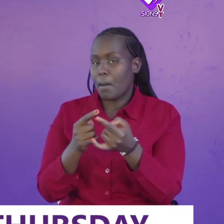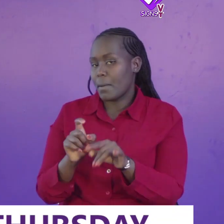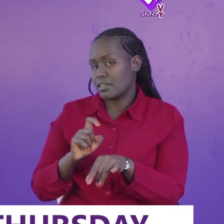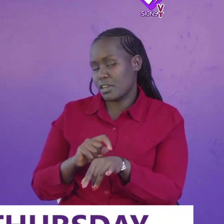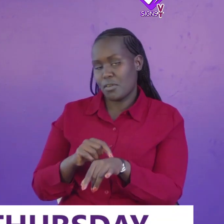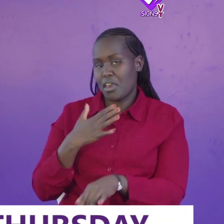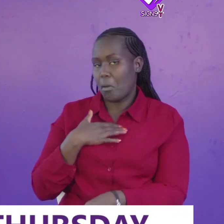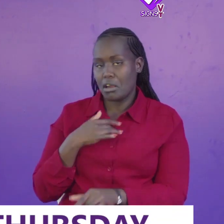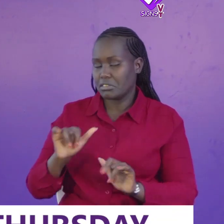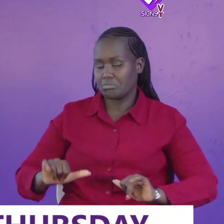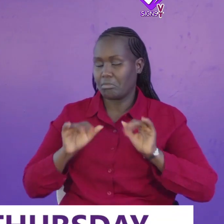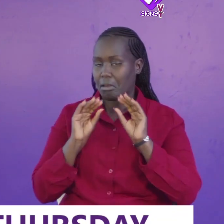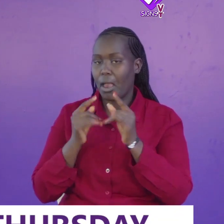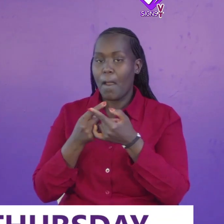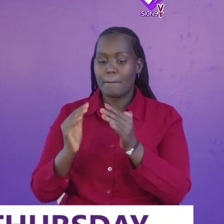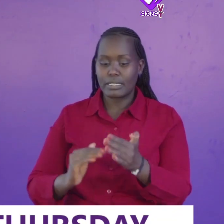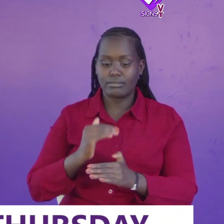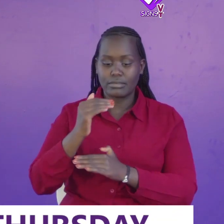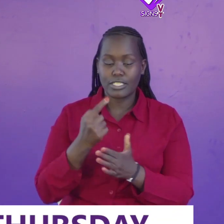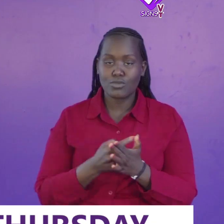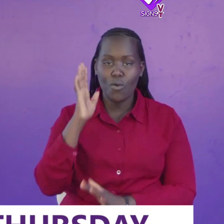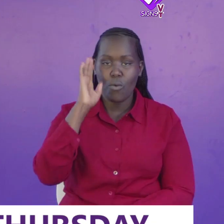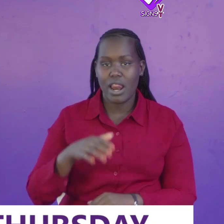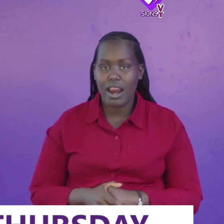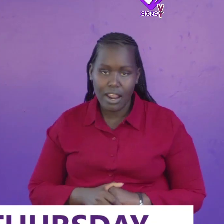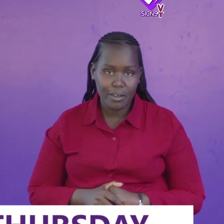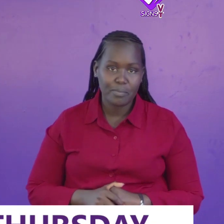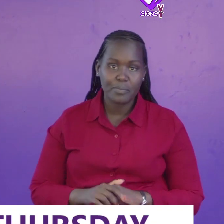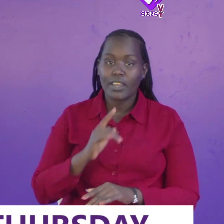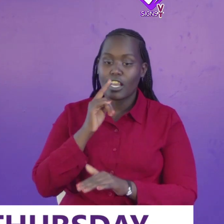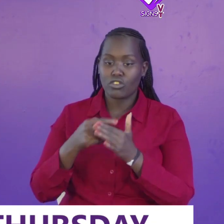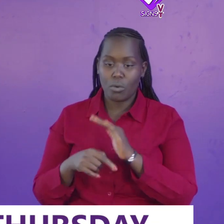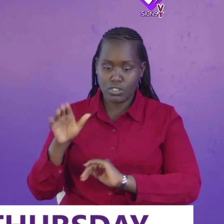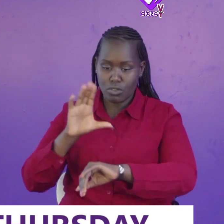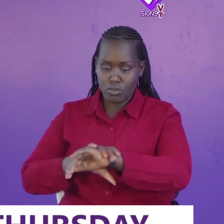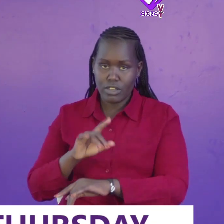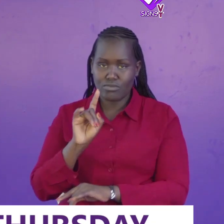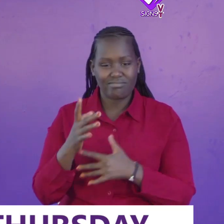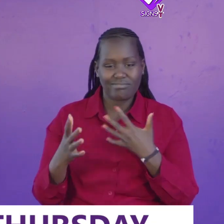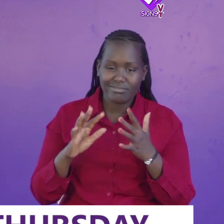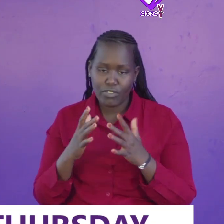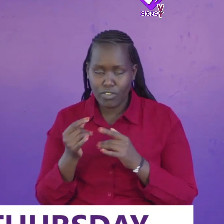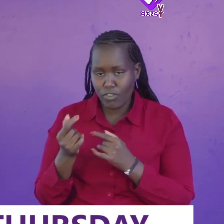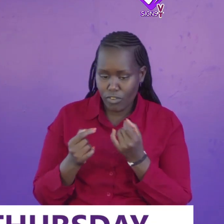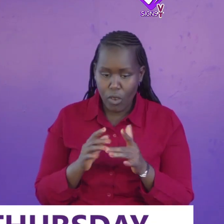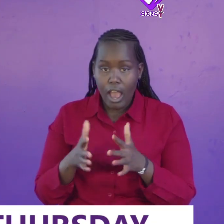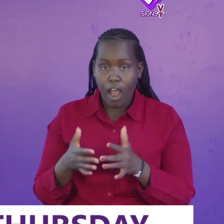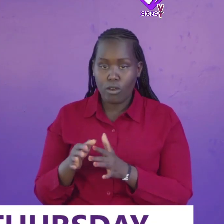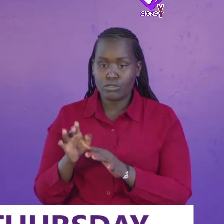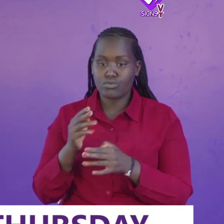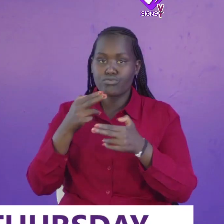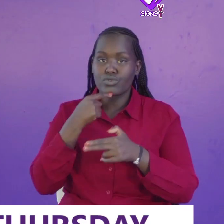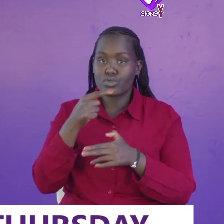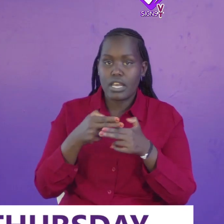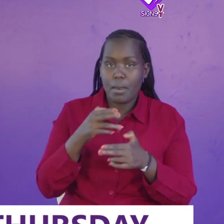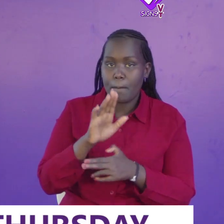taki show off. Next week nitawaonyesha. So next week make sure umegrasp 1 2 3 kusema jina lako in sign language, kusema